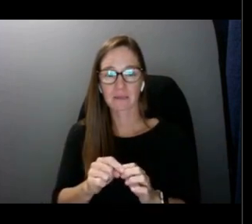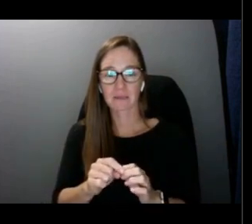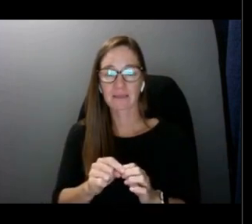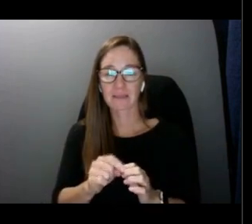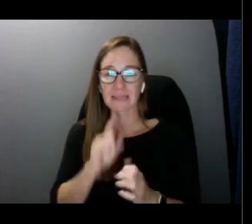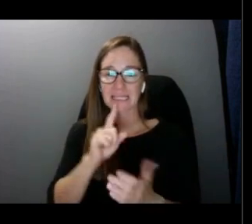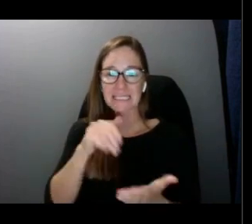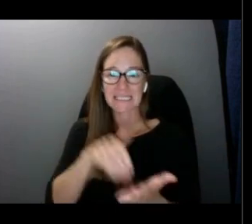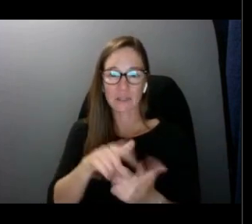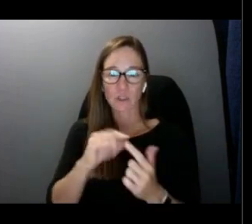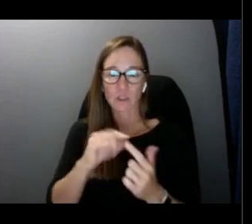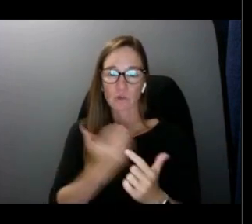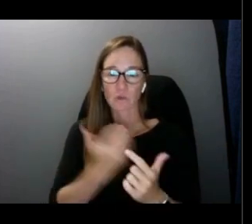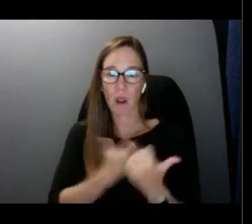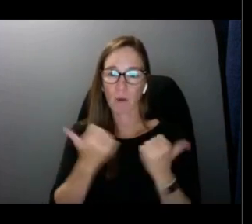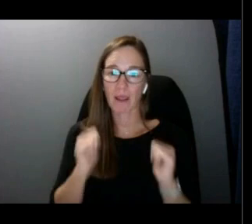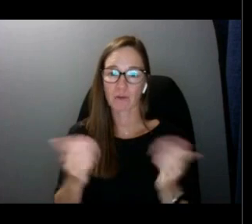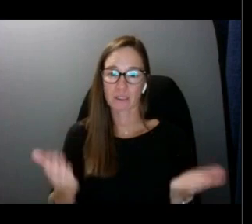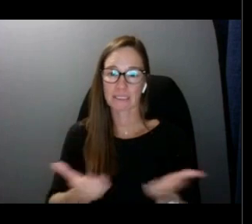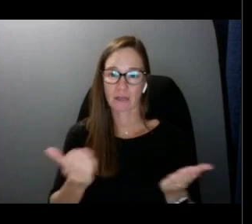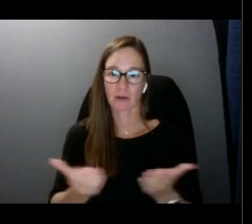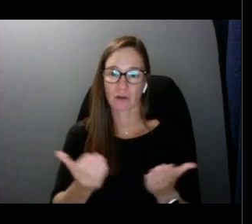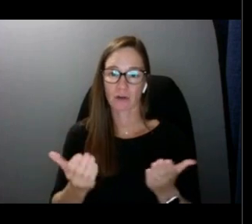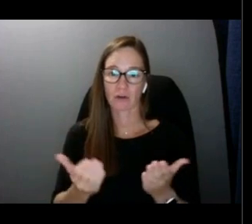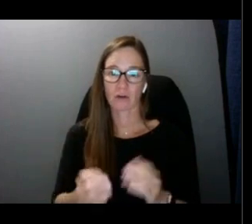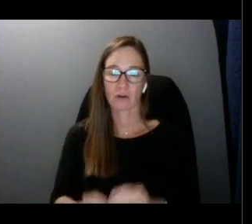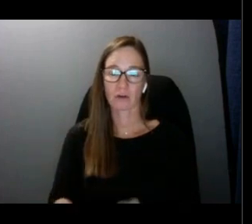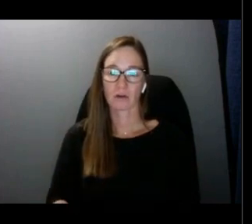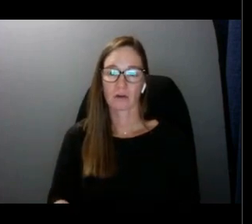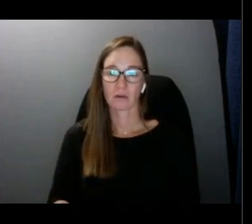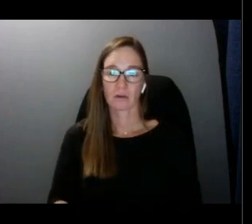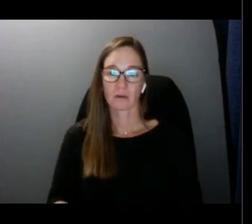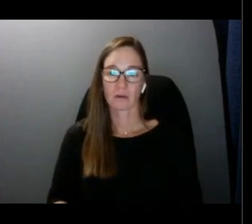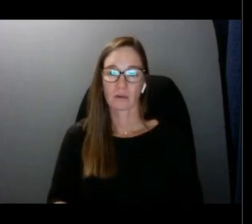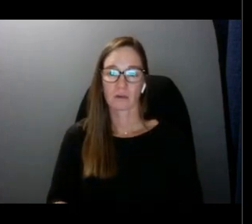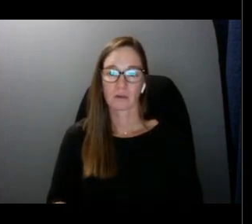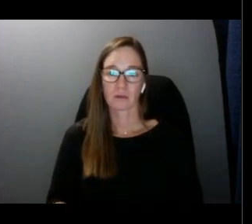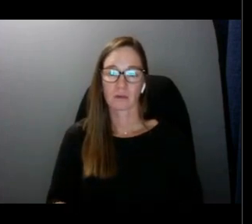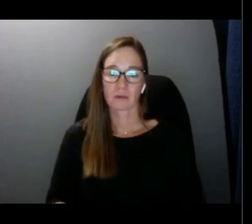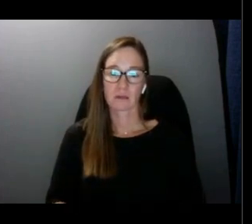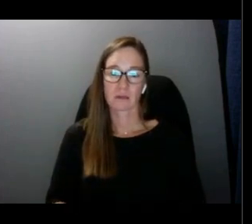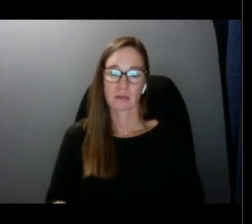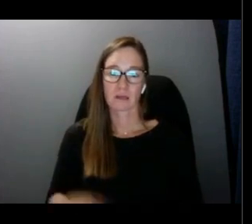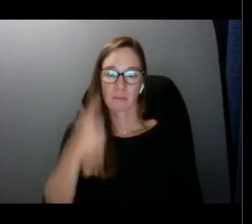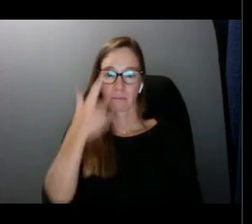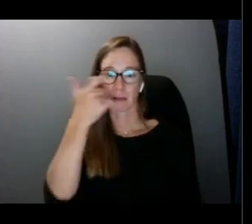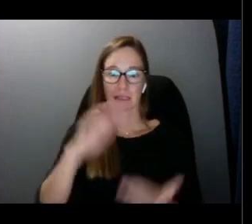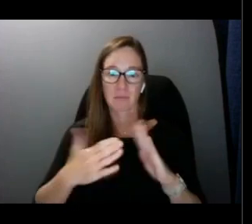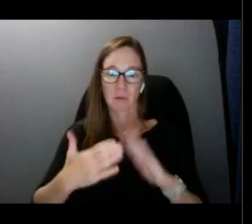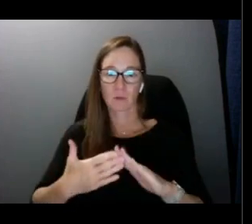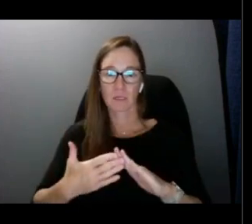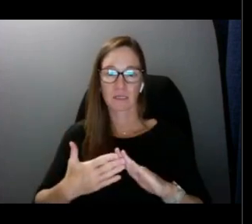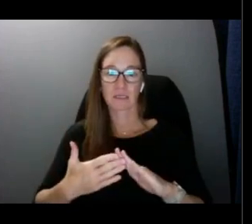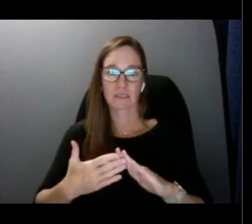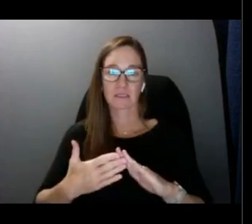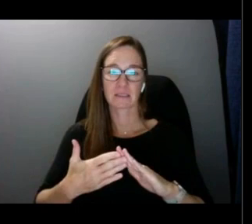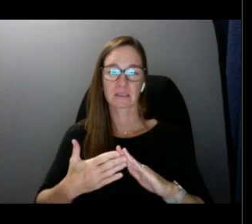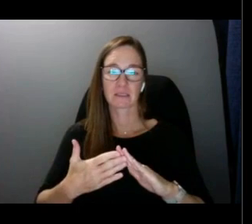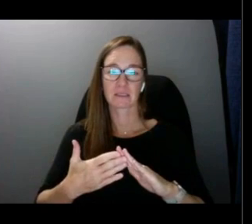central to our efforts here, um, because communities,